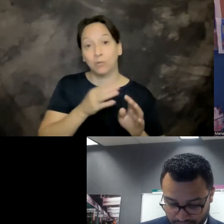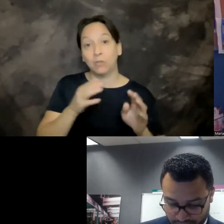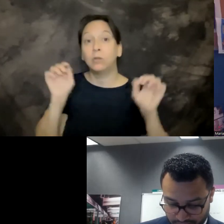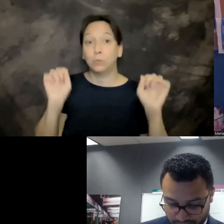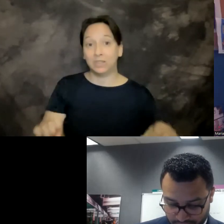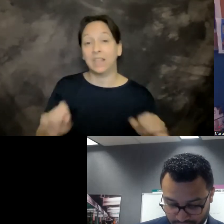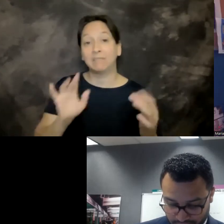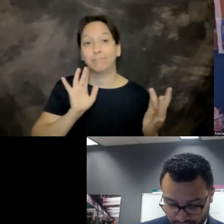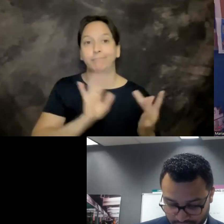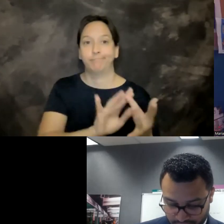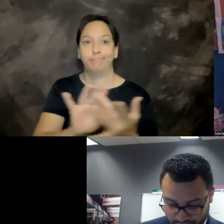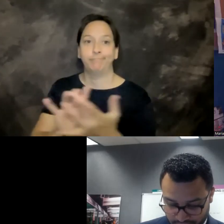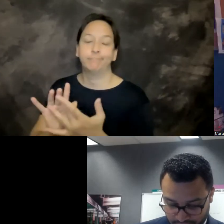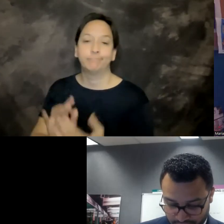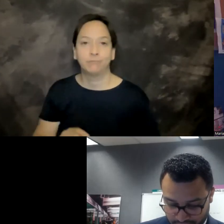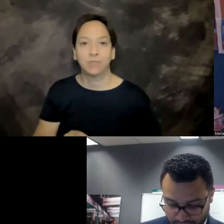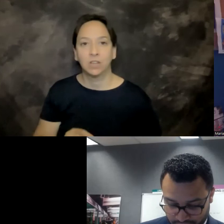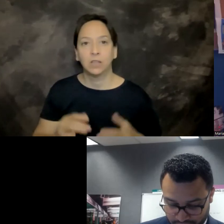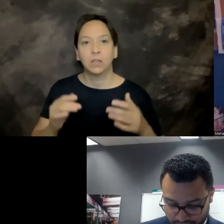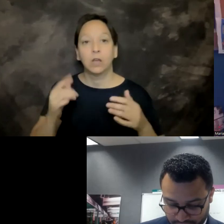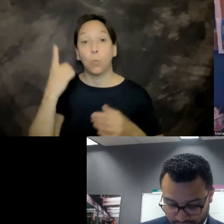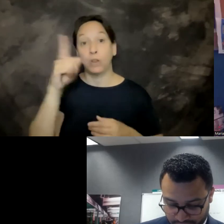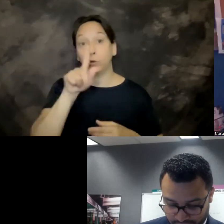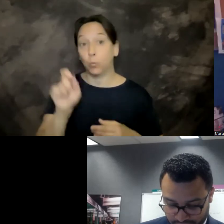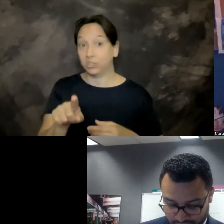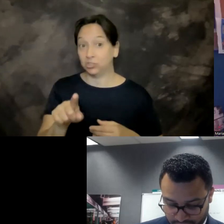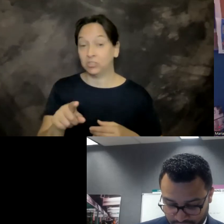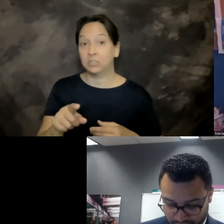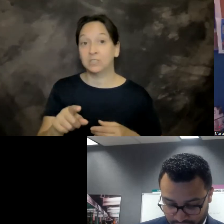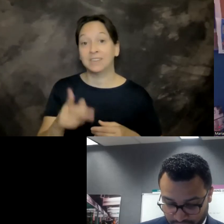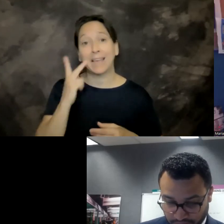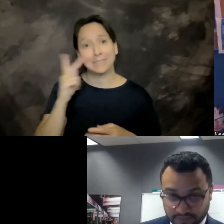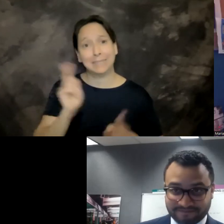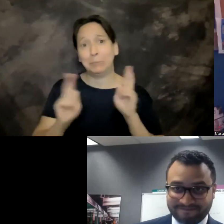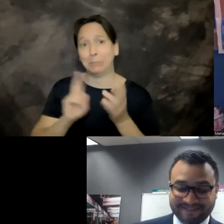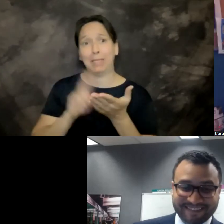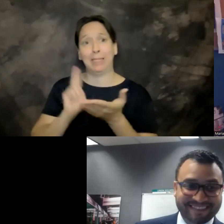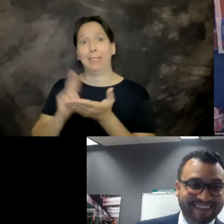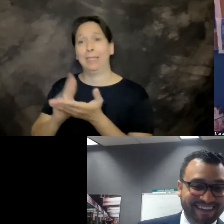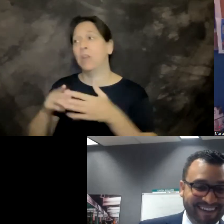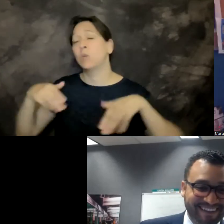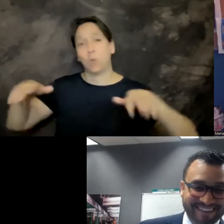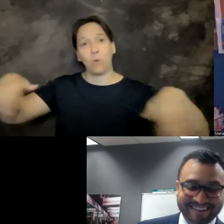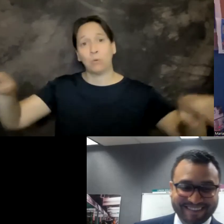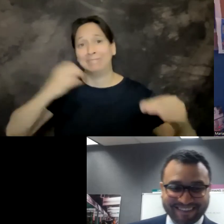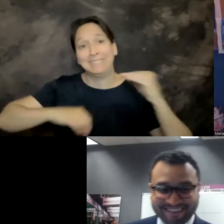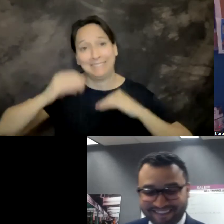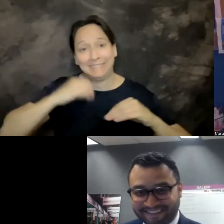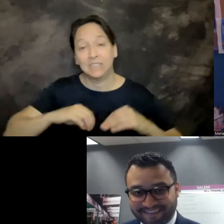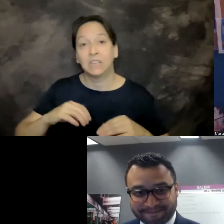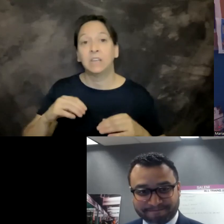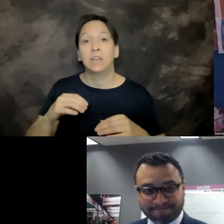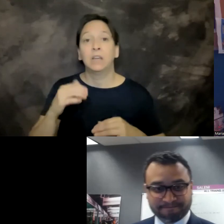actual answers. One question that I have for the team, and I see folks already leaving, please go have dinner. If there's